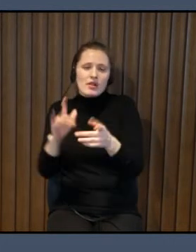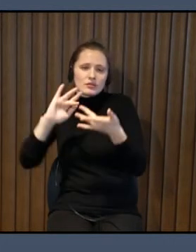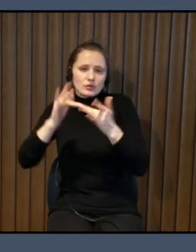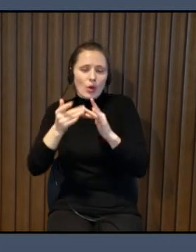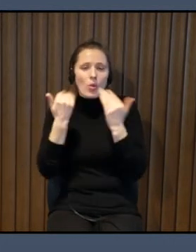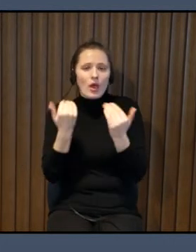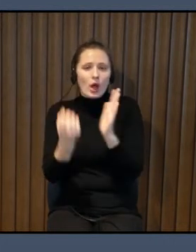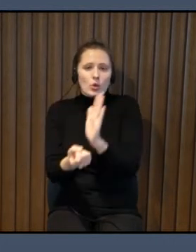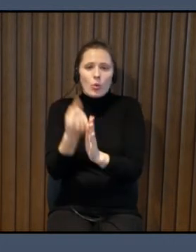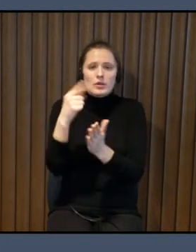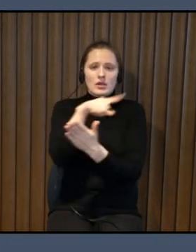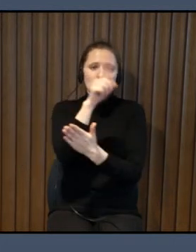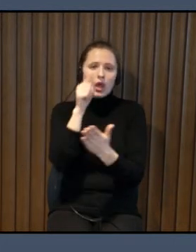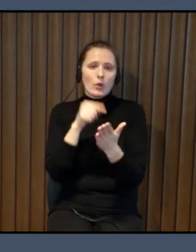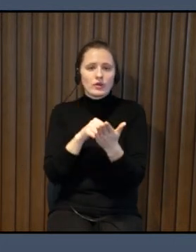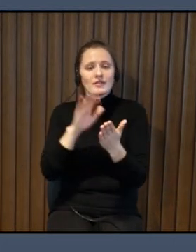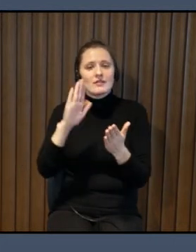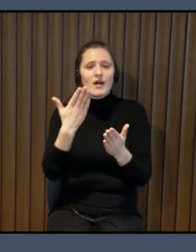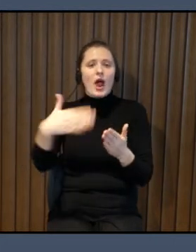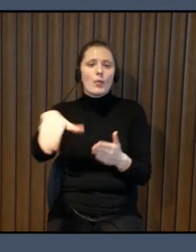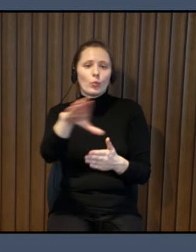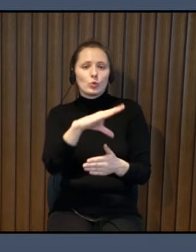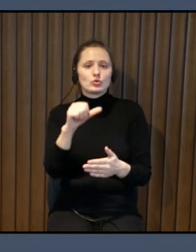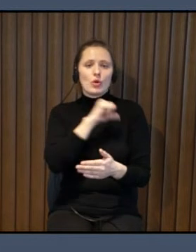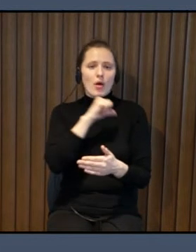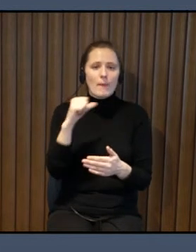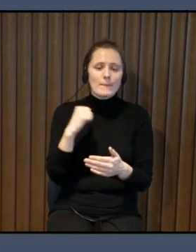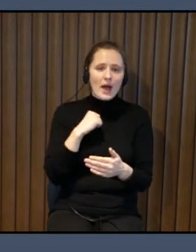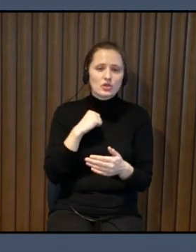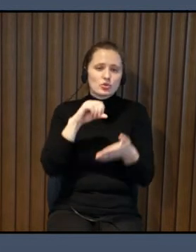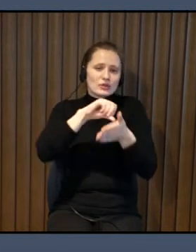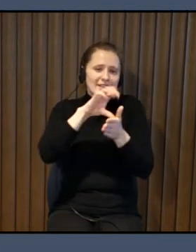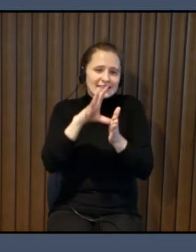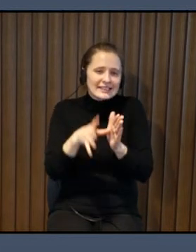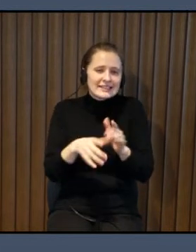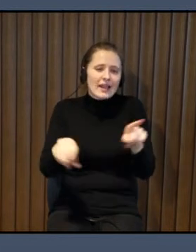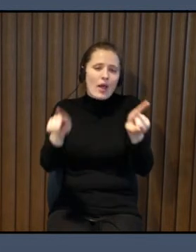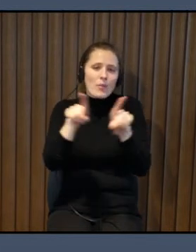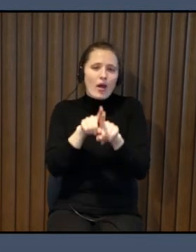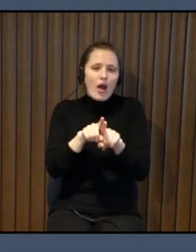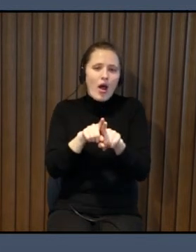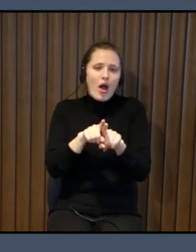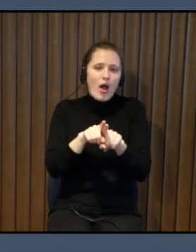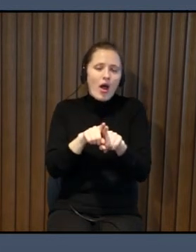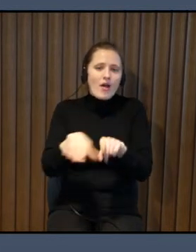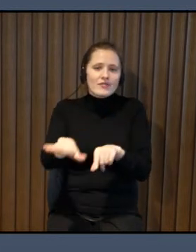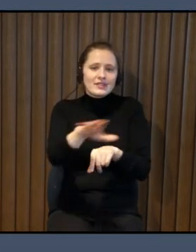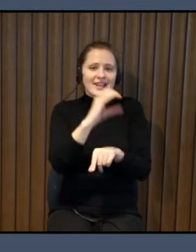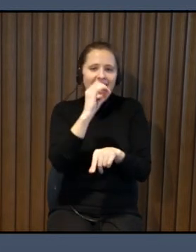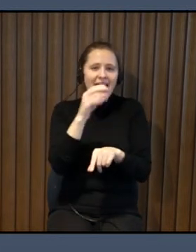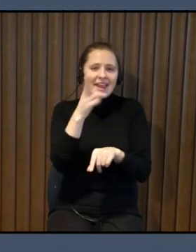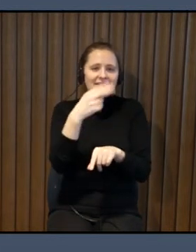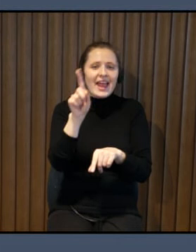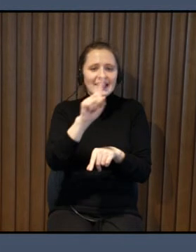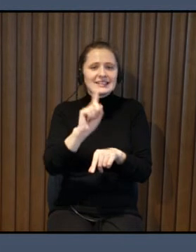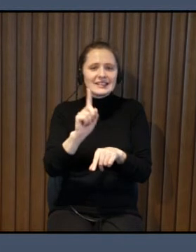digital environment, when especially during these times of pandemics, when everything has been swapped from